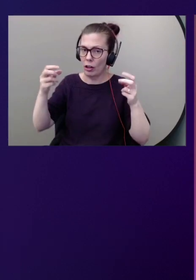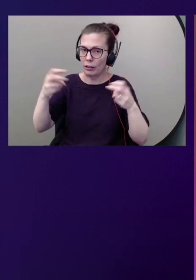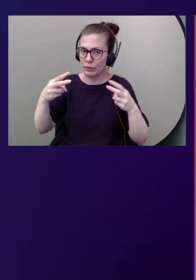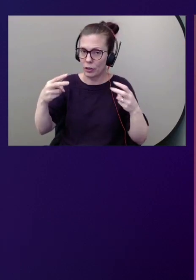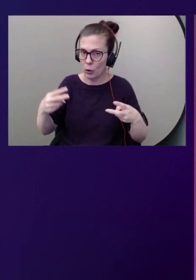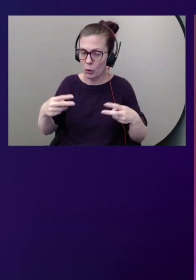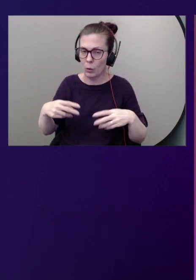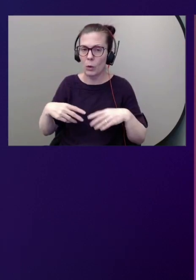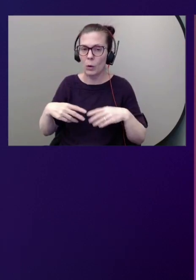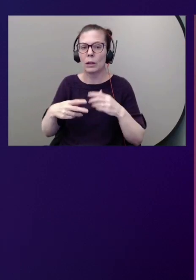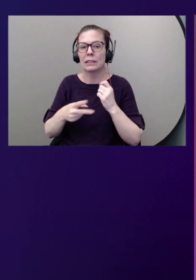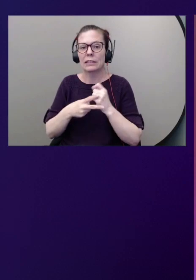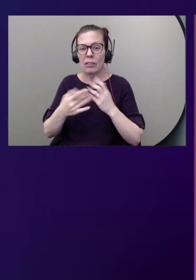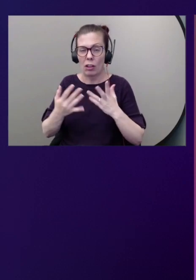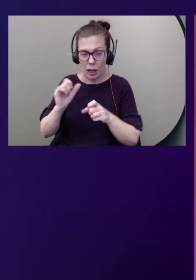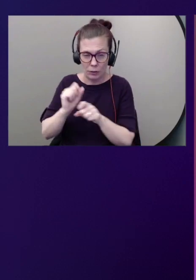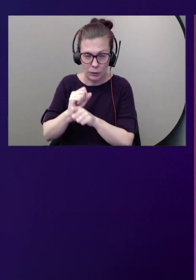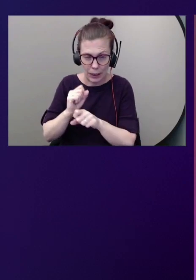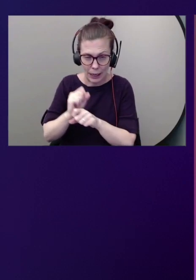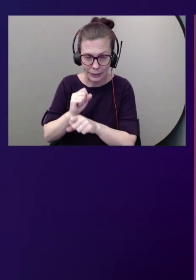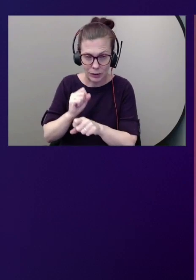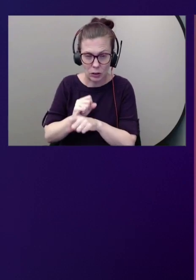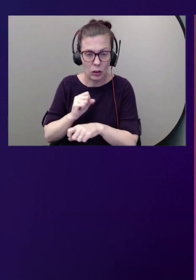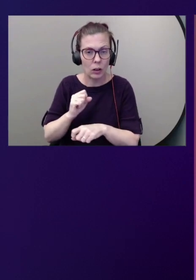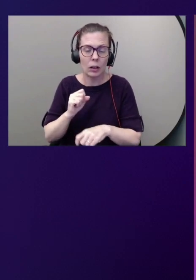of hassle, and a lot of those,